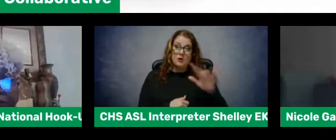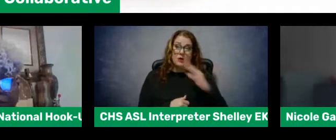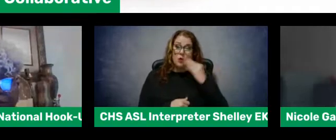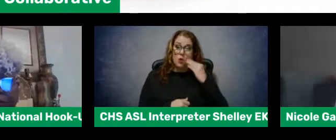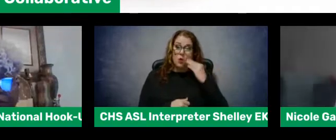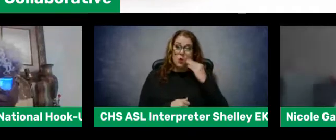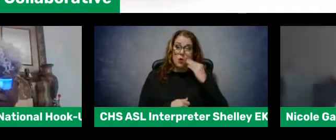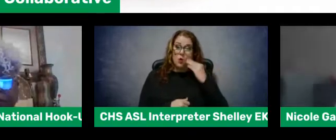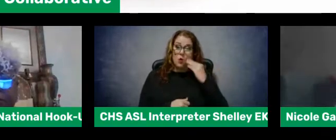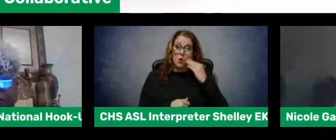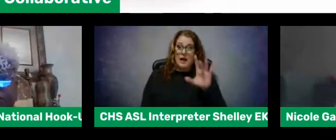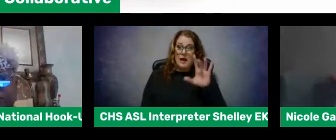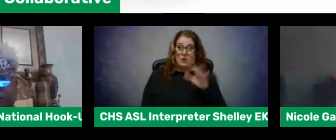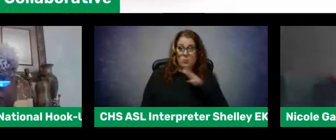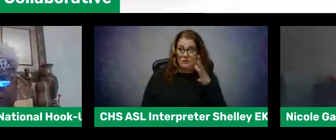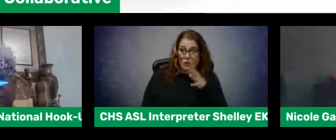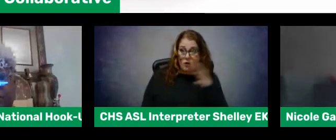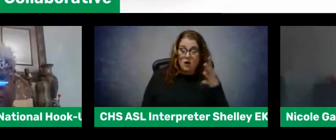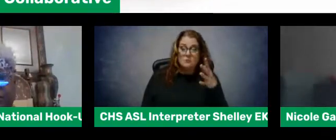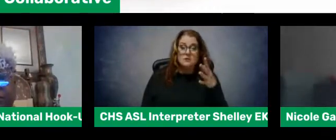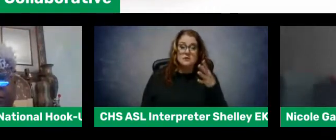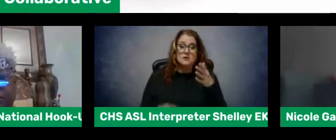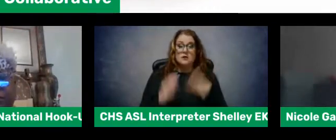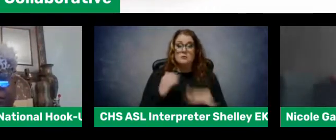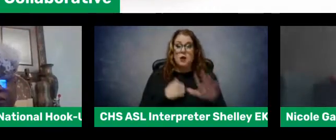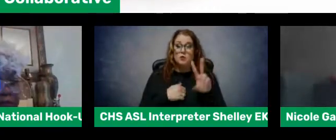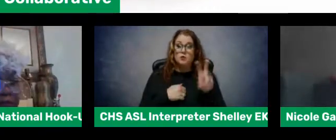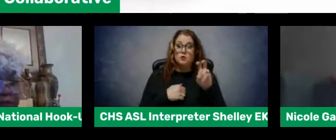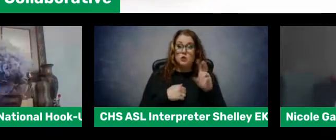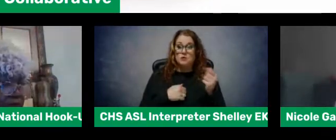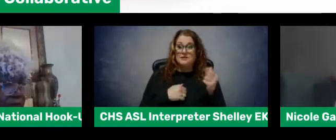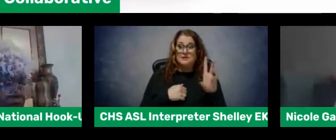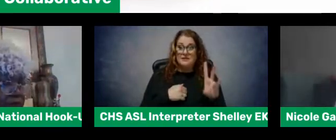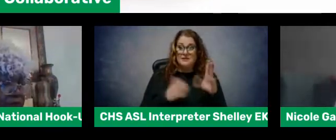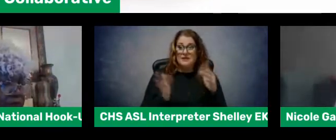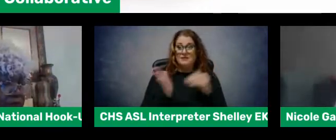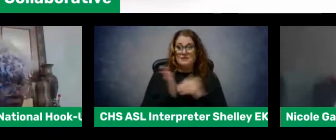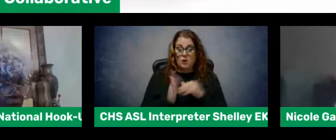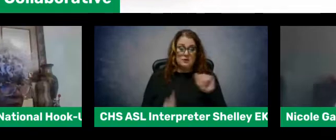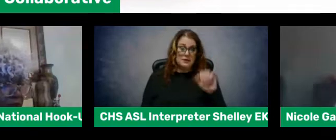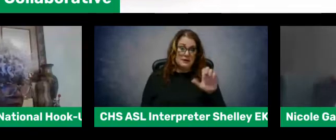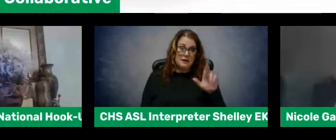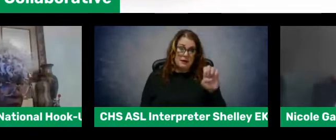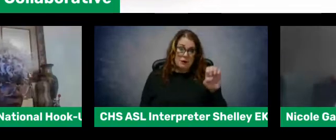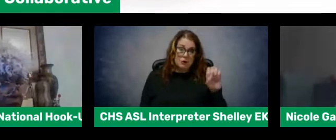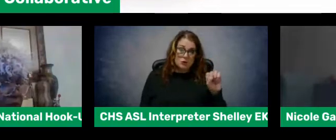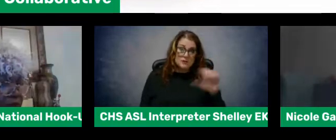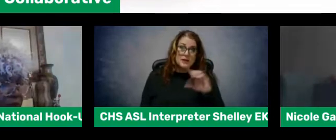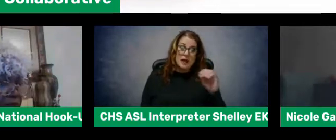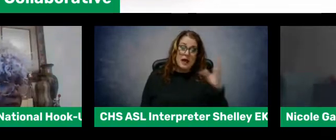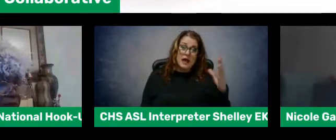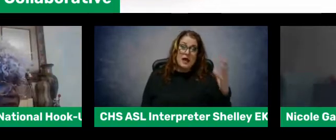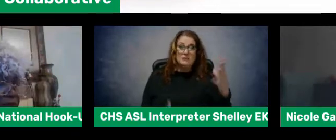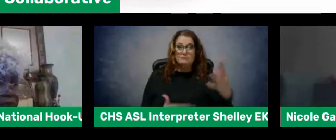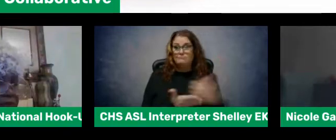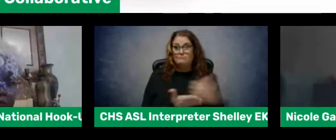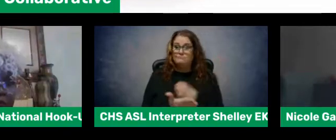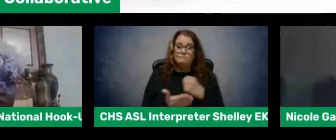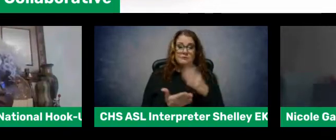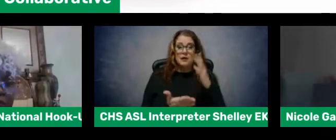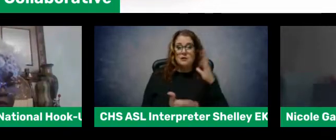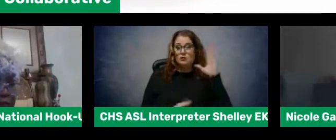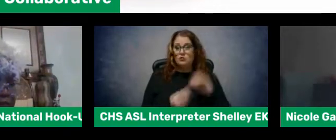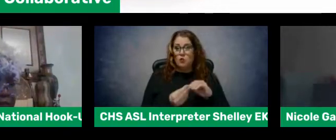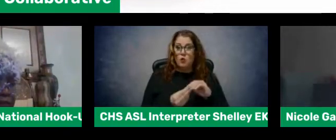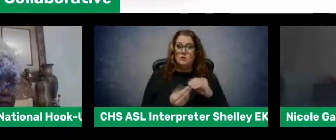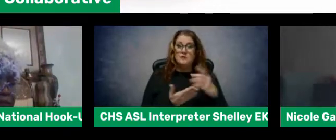over 800 farms spanning roughly 217,000 acres and brings in a gross annual income from